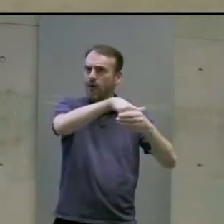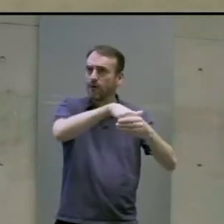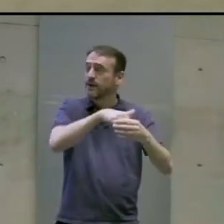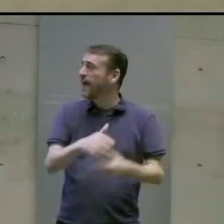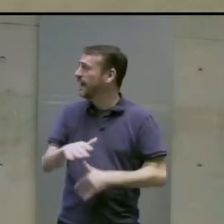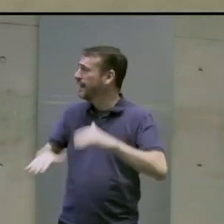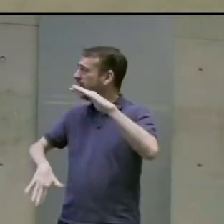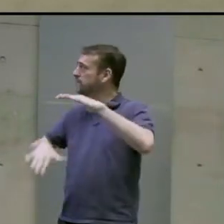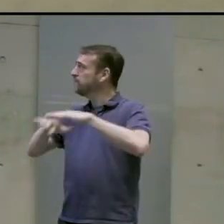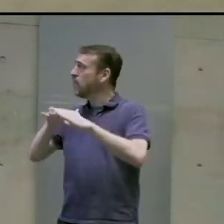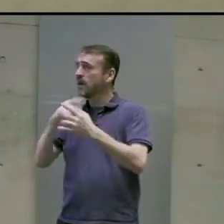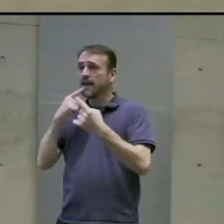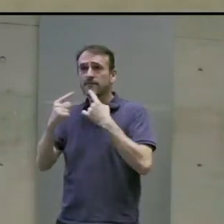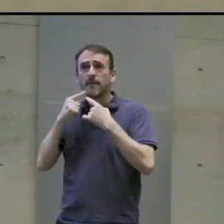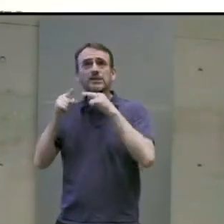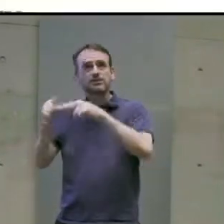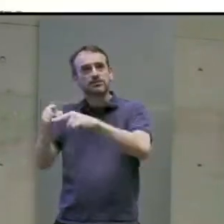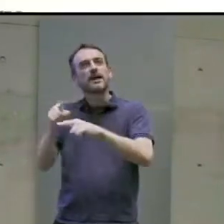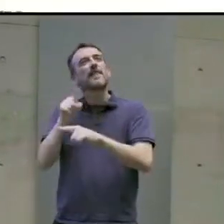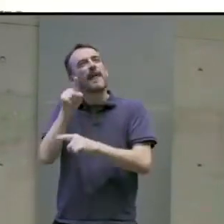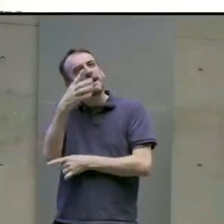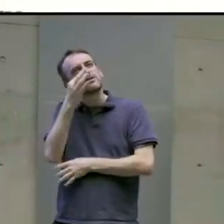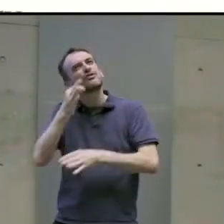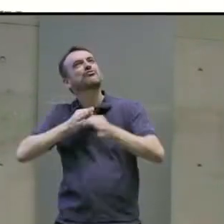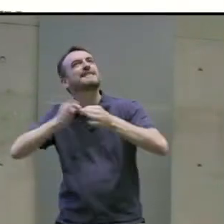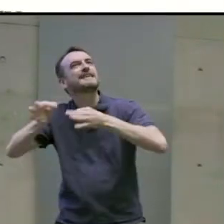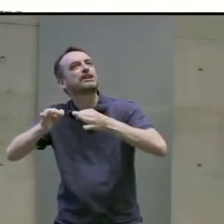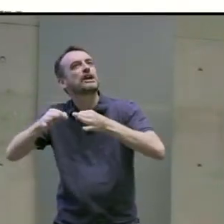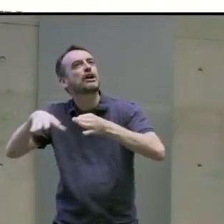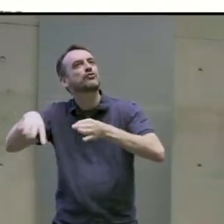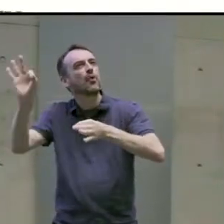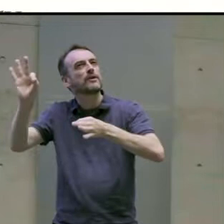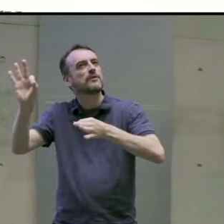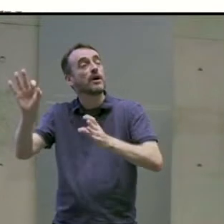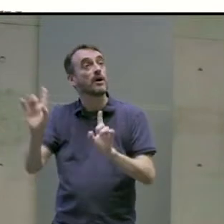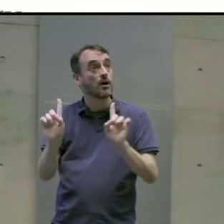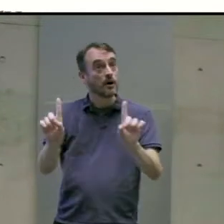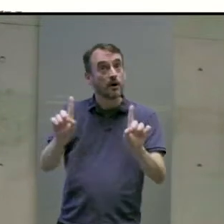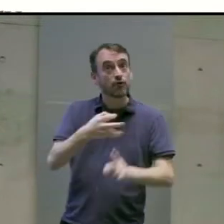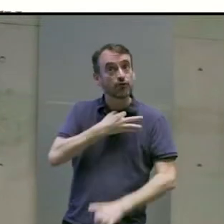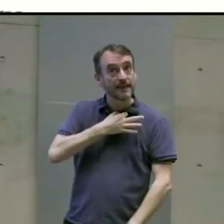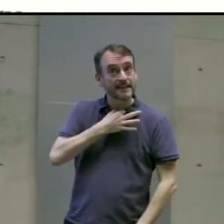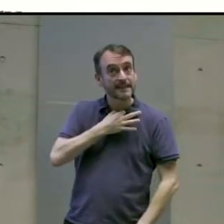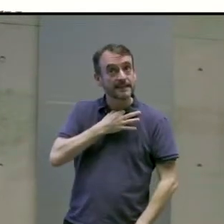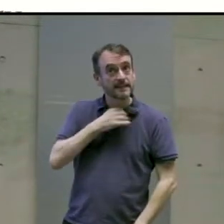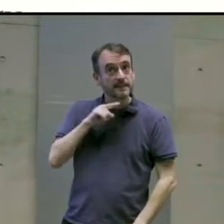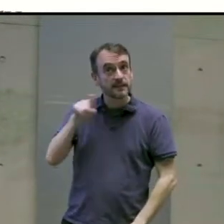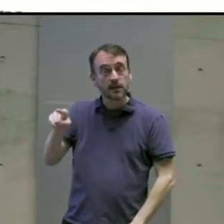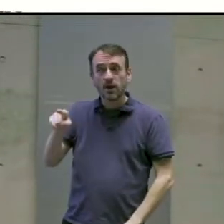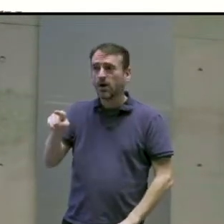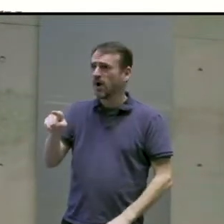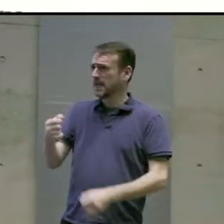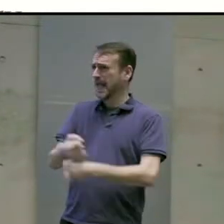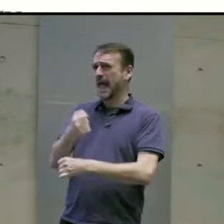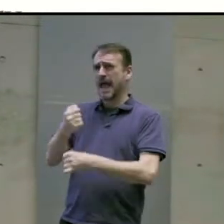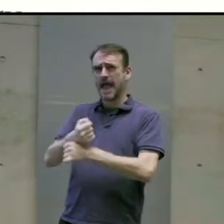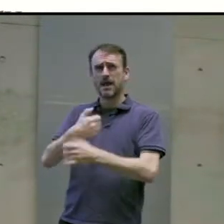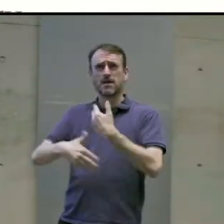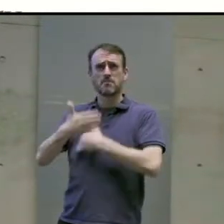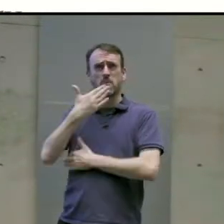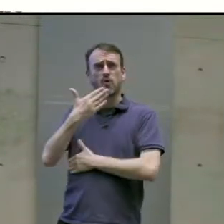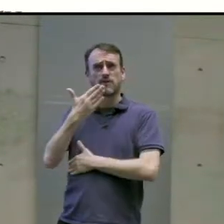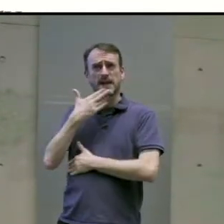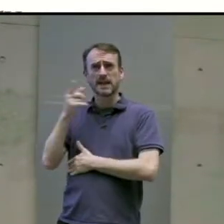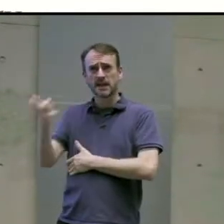information, which is great for strategic choices, but it does risk being a bit boring if basically you're